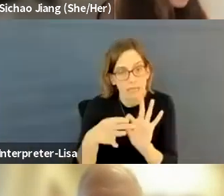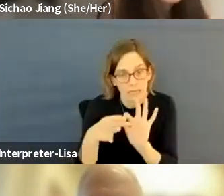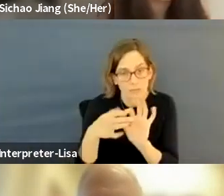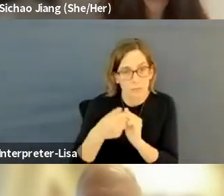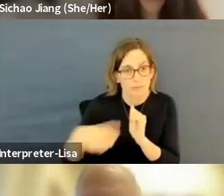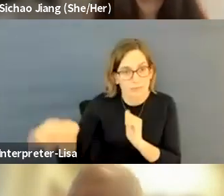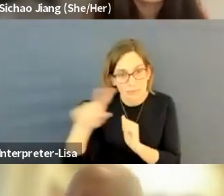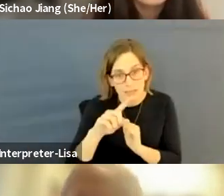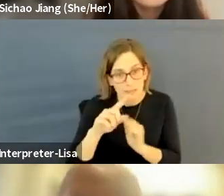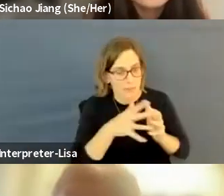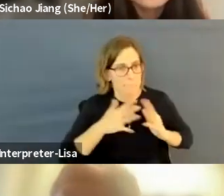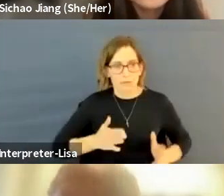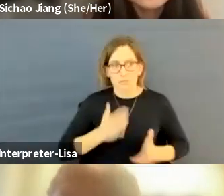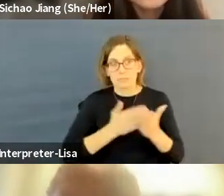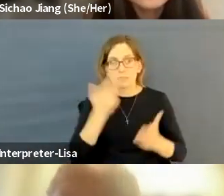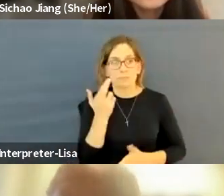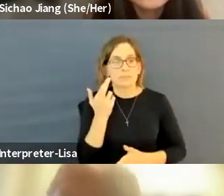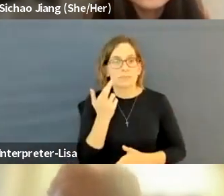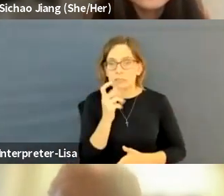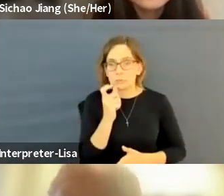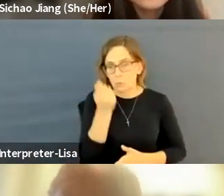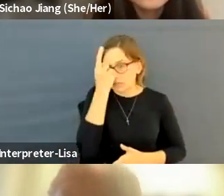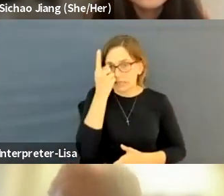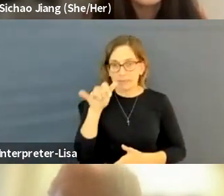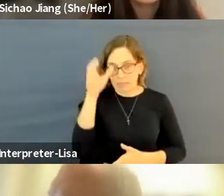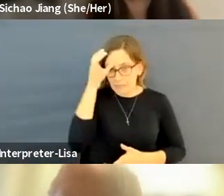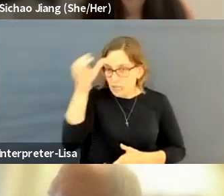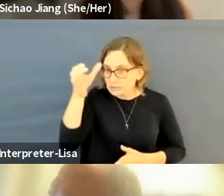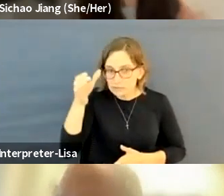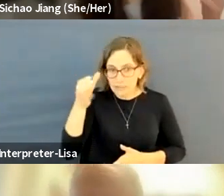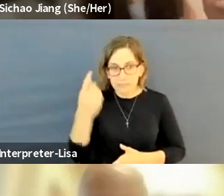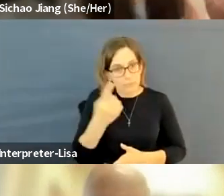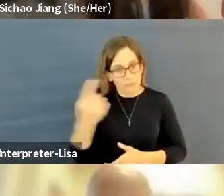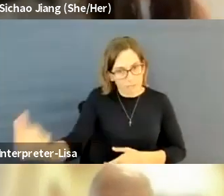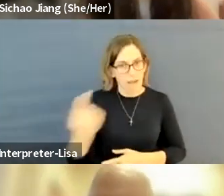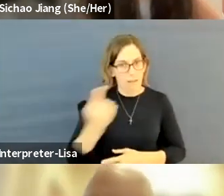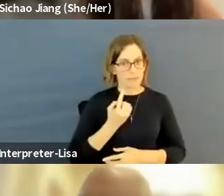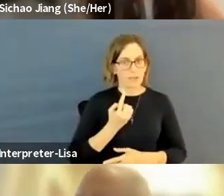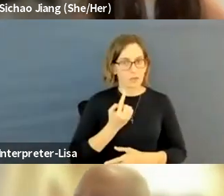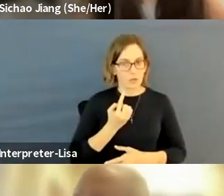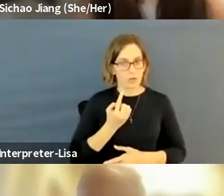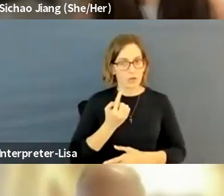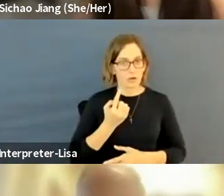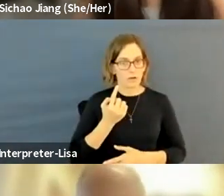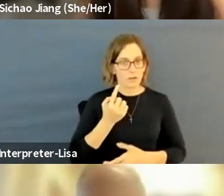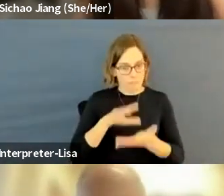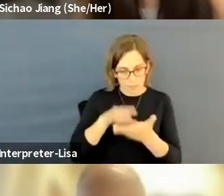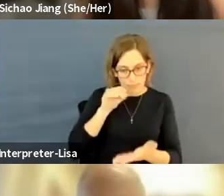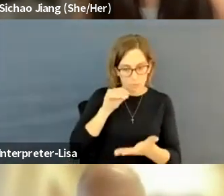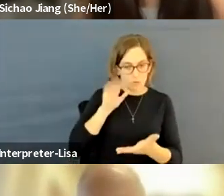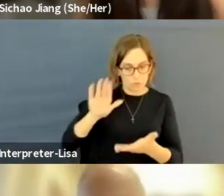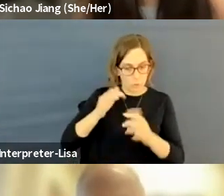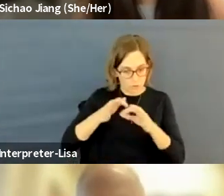And Americans, for some reason, don't get that concept. The fact that someone is here to, they're trying